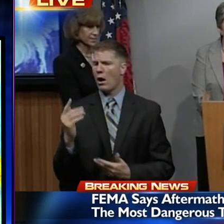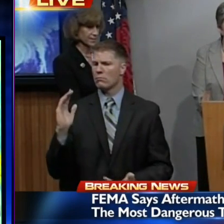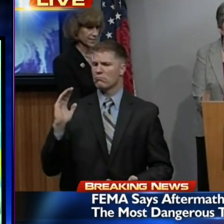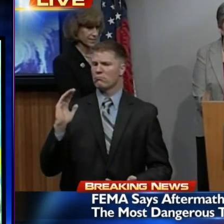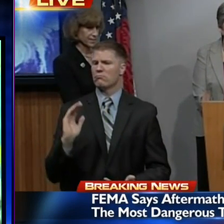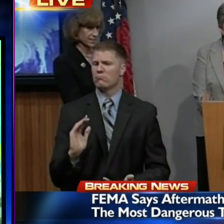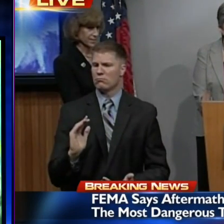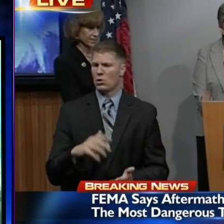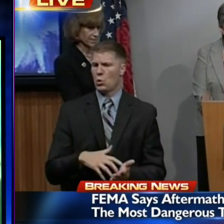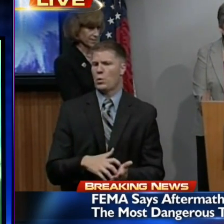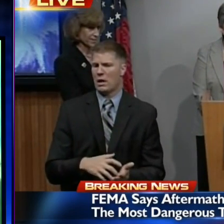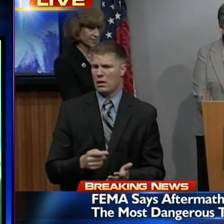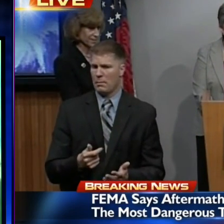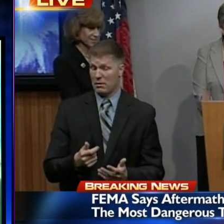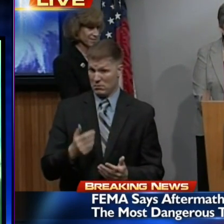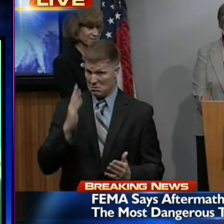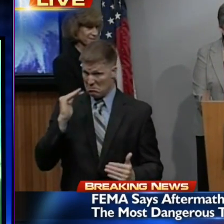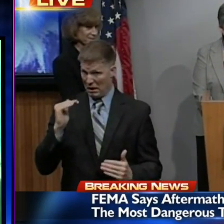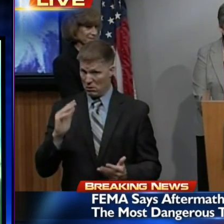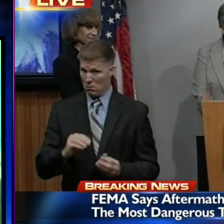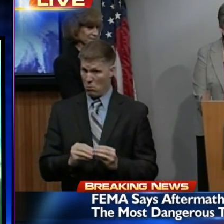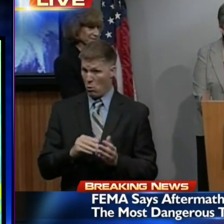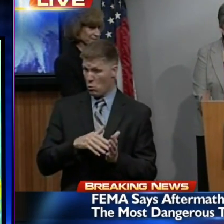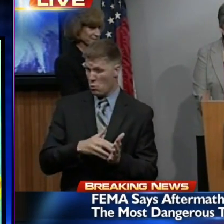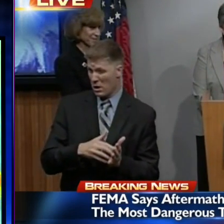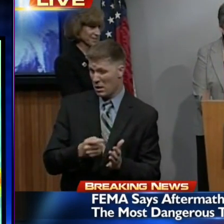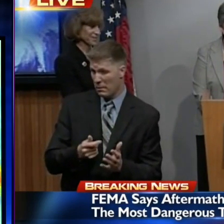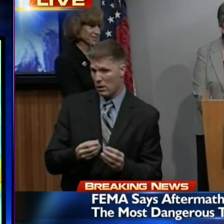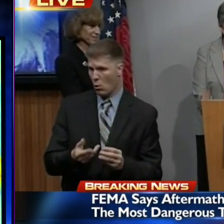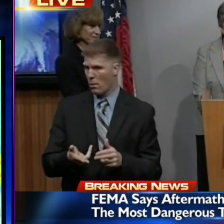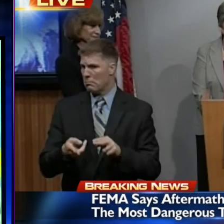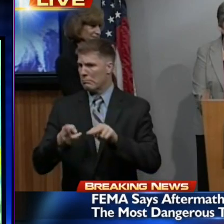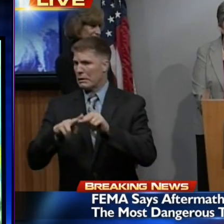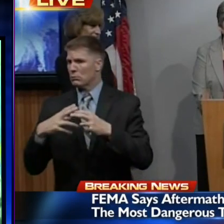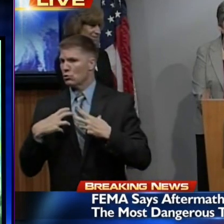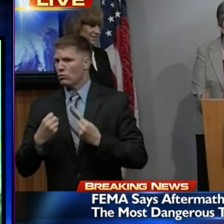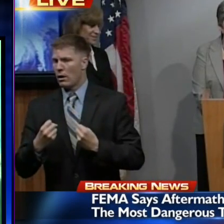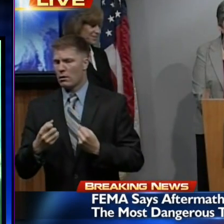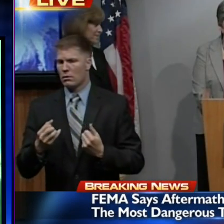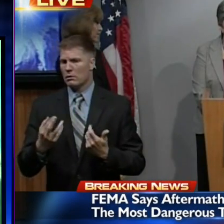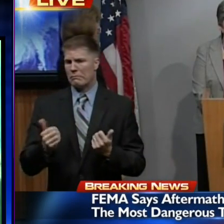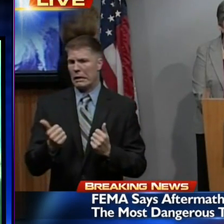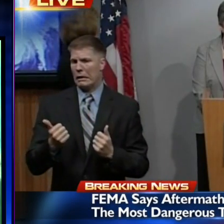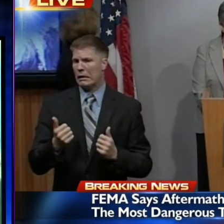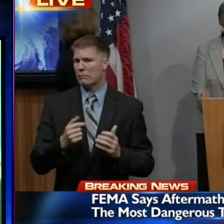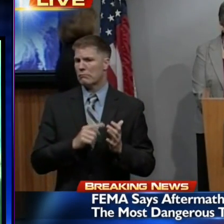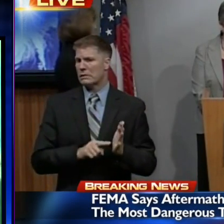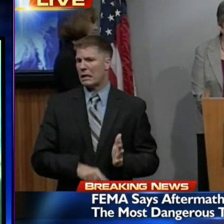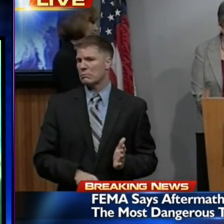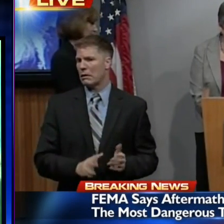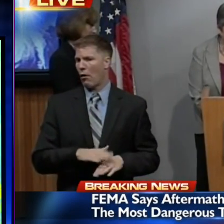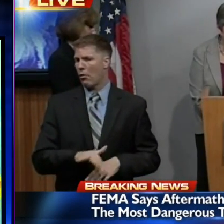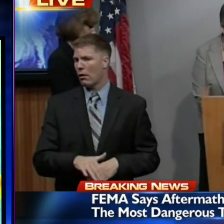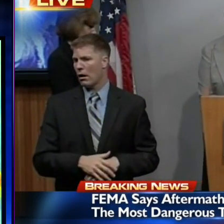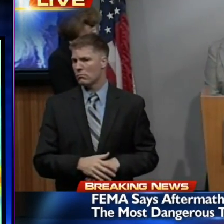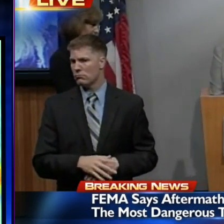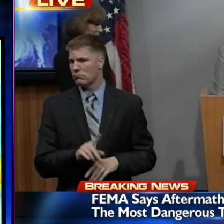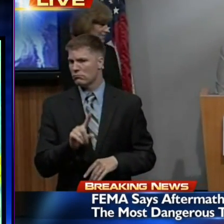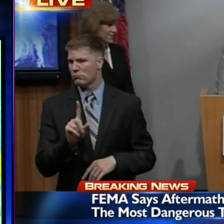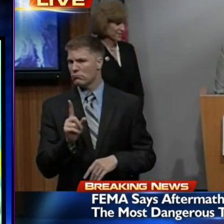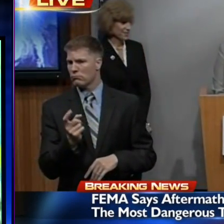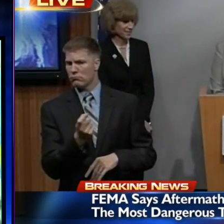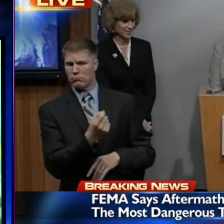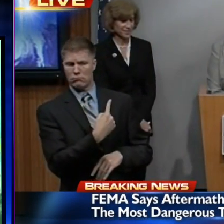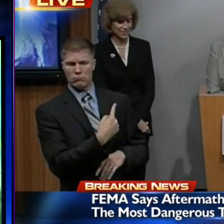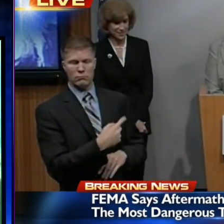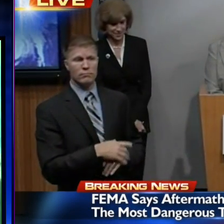we expect it to weaken some more, or do we expect it to pick up strength? Is there any assessment on that point? Well, again, Cat